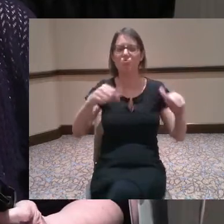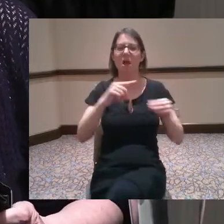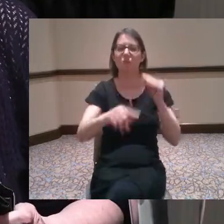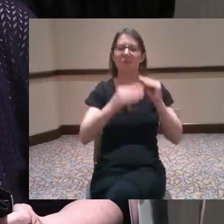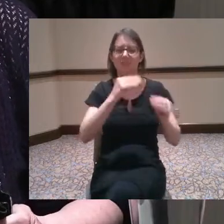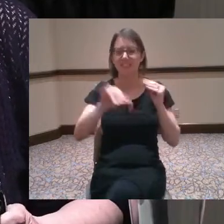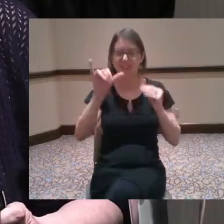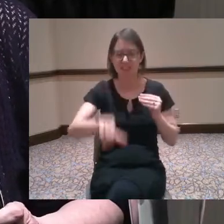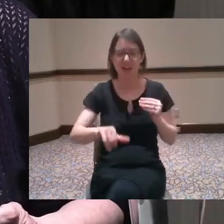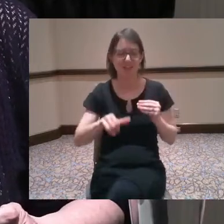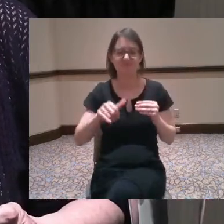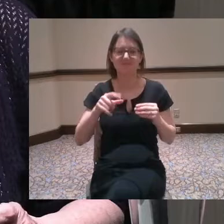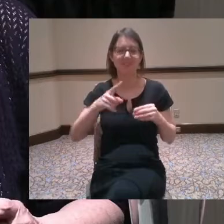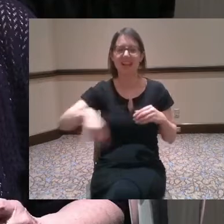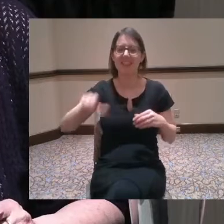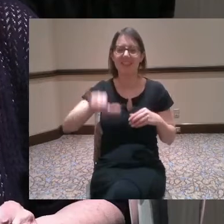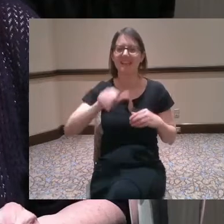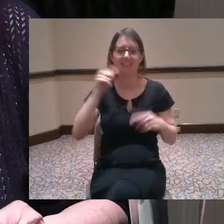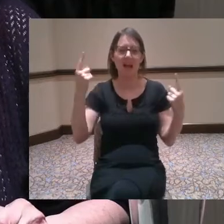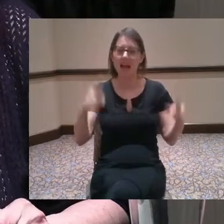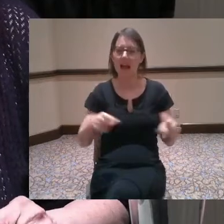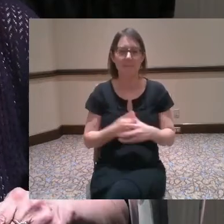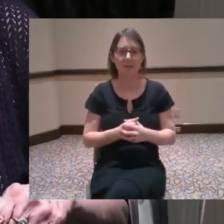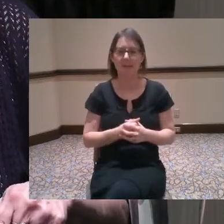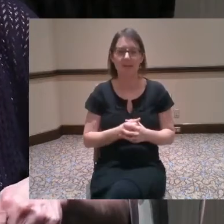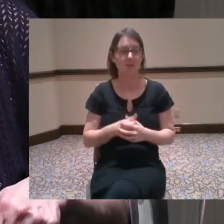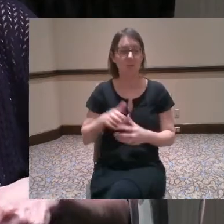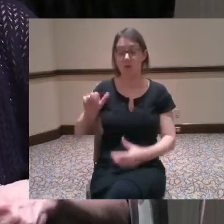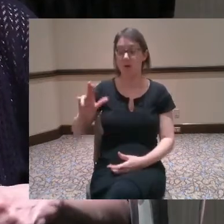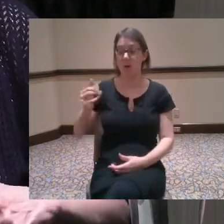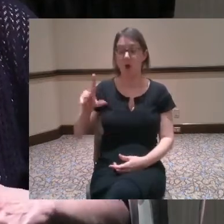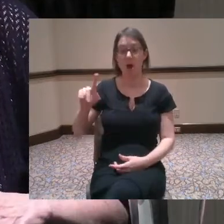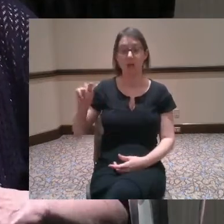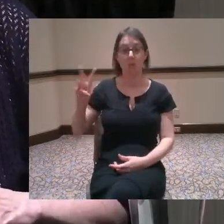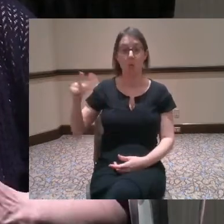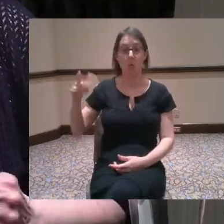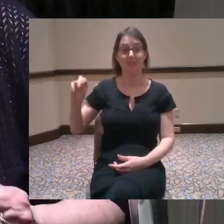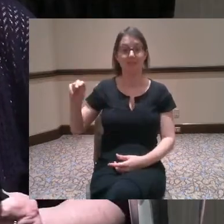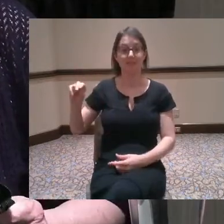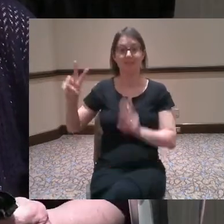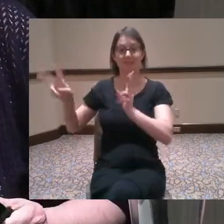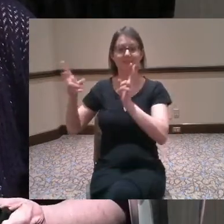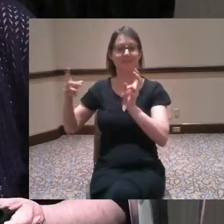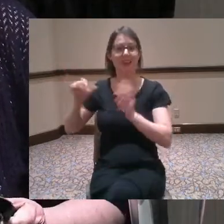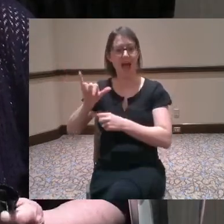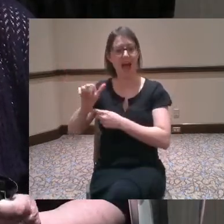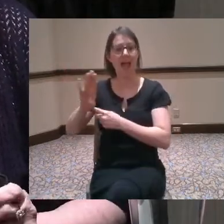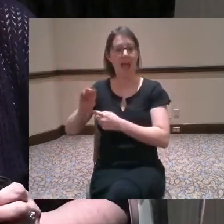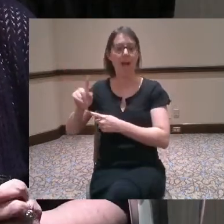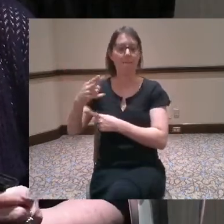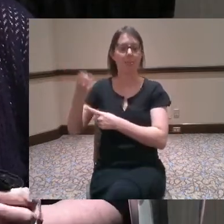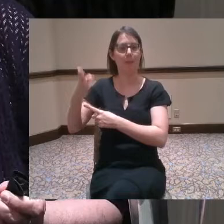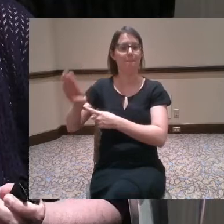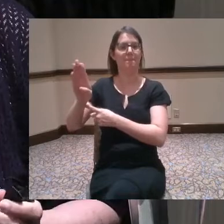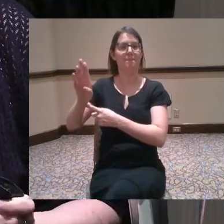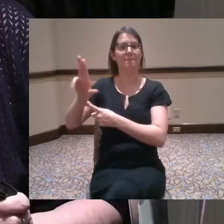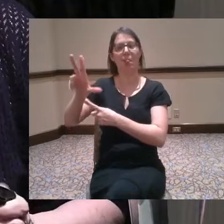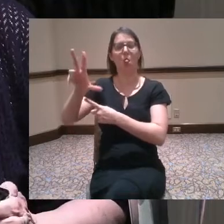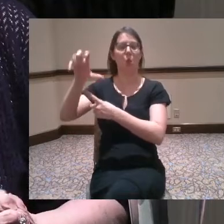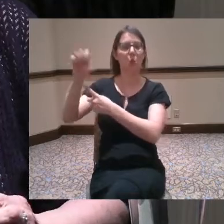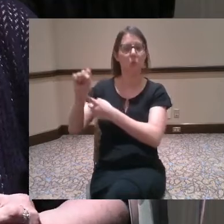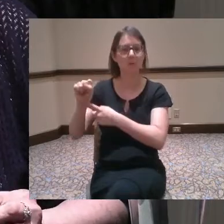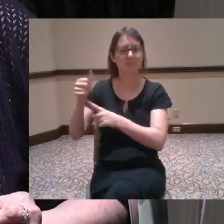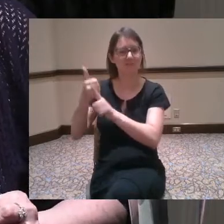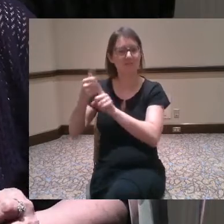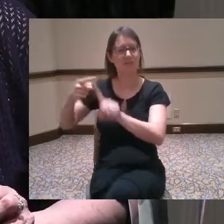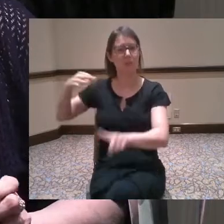things are not happening. Or what August Wilson meant when he said, I am the blues, and he's from Pittsburgh, and we say, yay, August Wilson, but